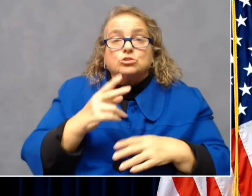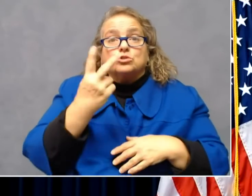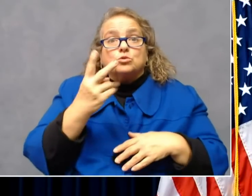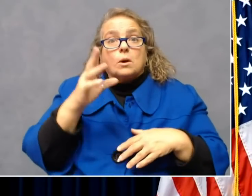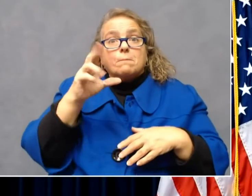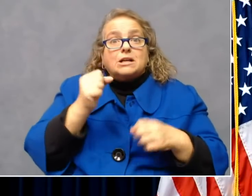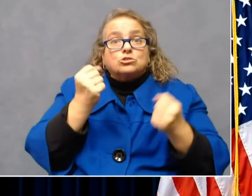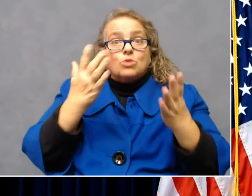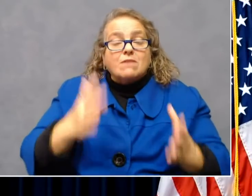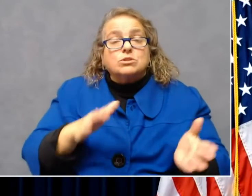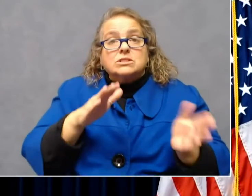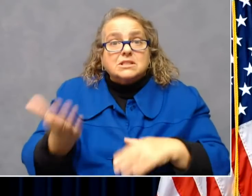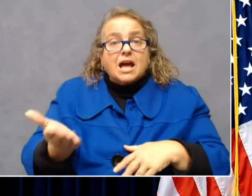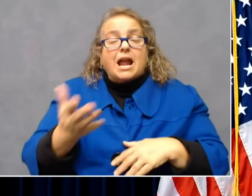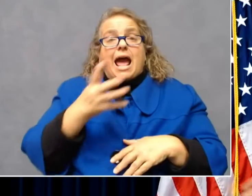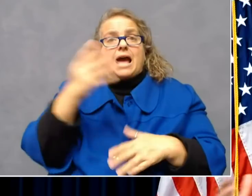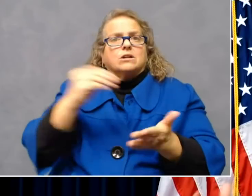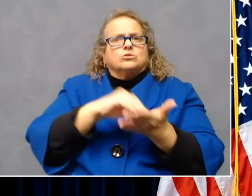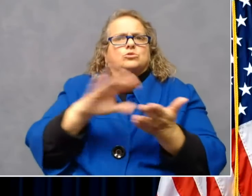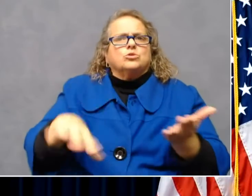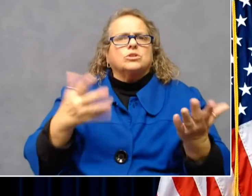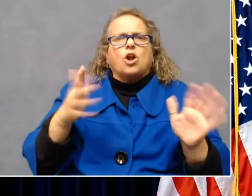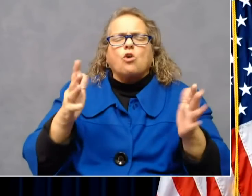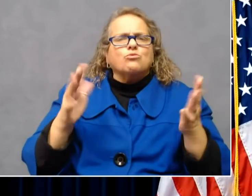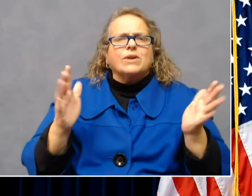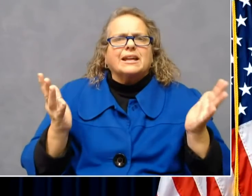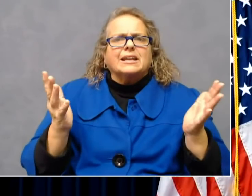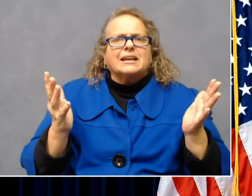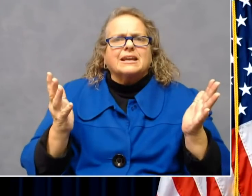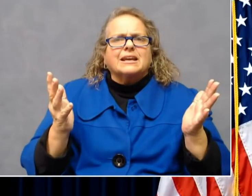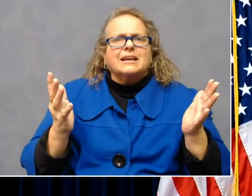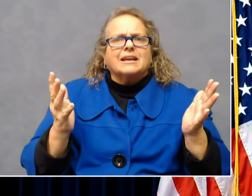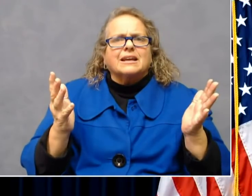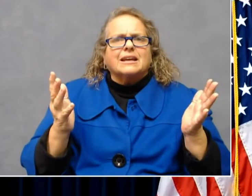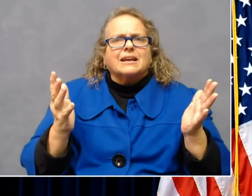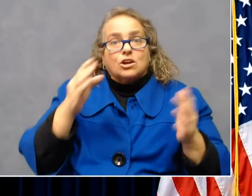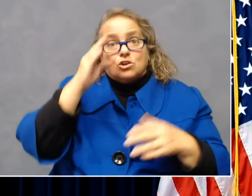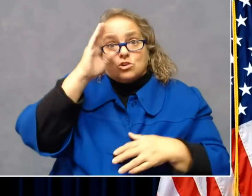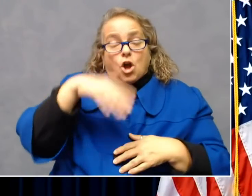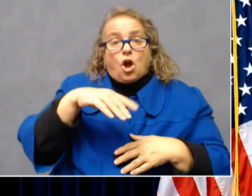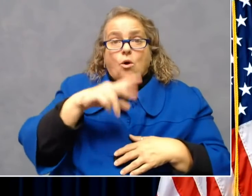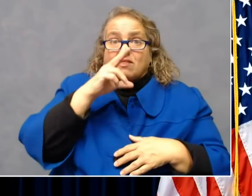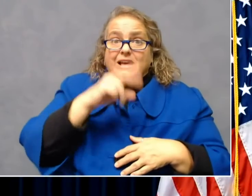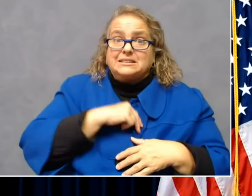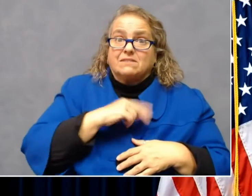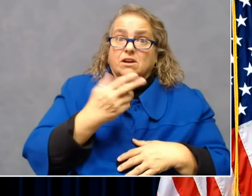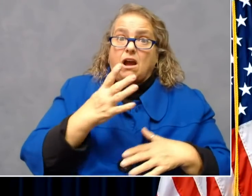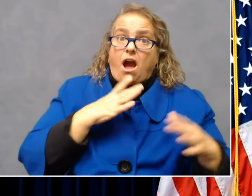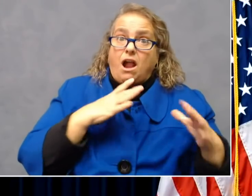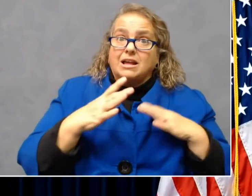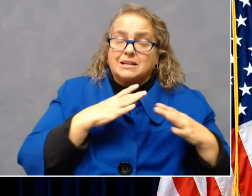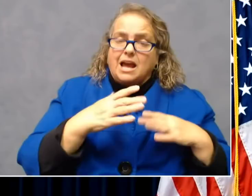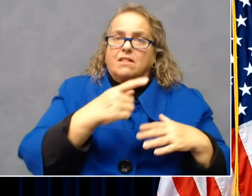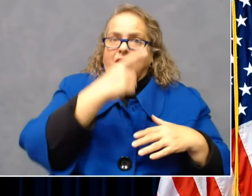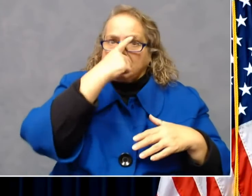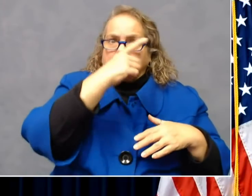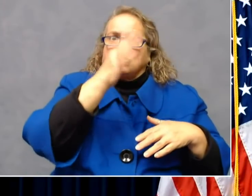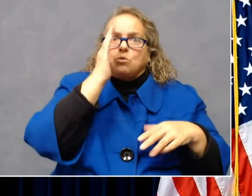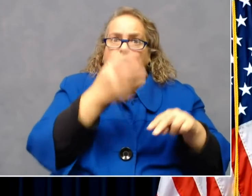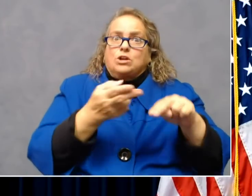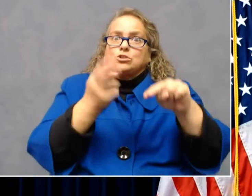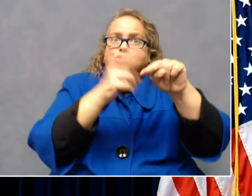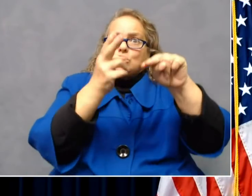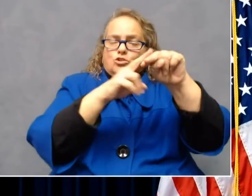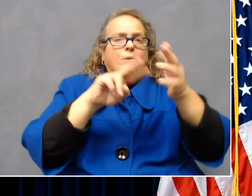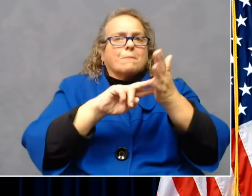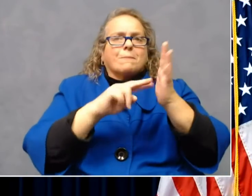after Thanksgiving holiday, when they think that this thing is going to surge, that we are protecting people at the time when it's critical to slow this thing down.